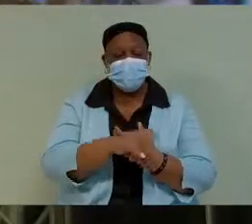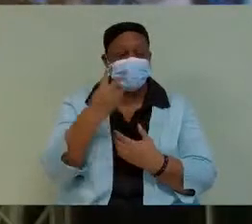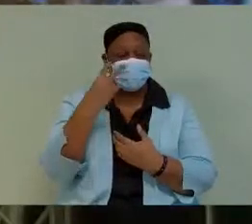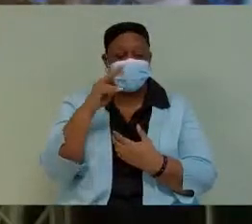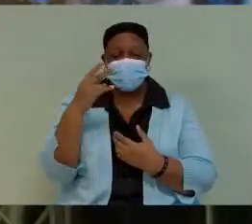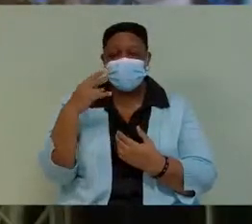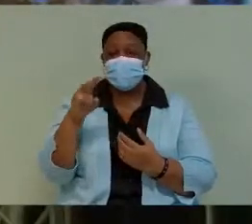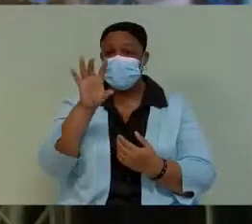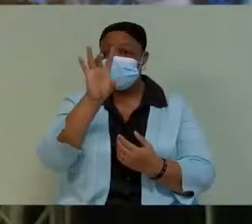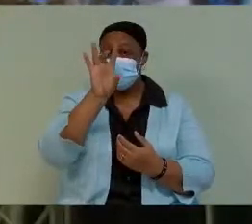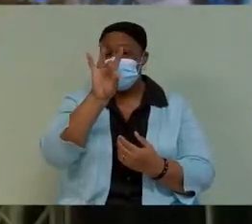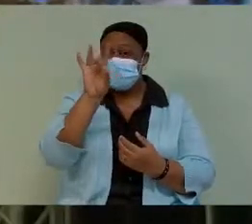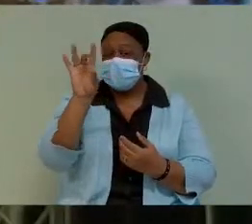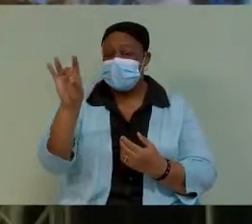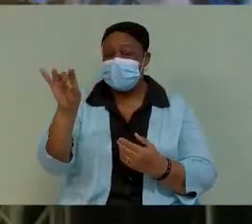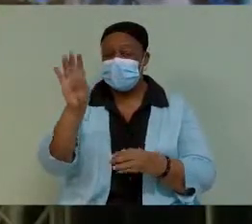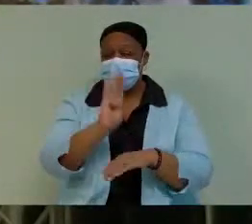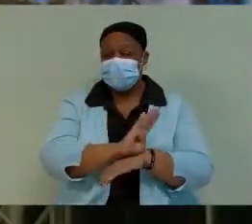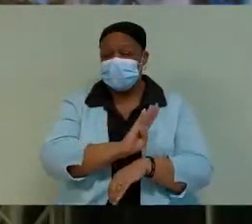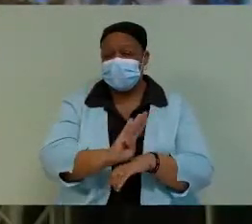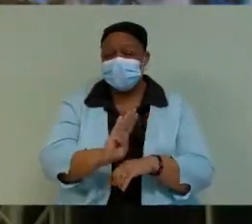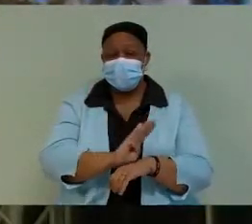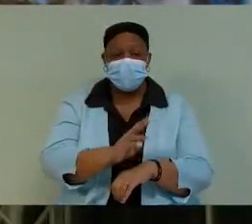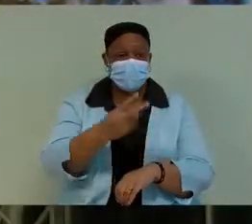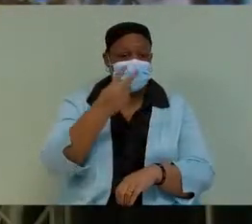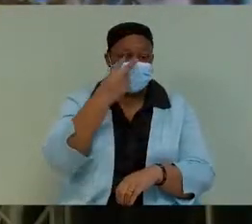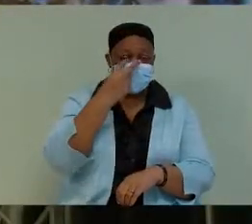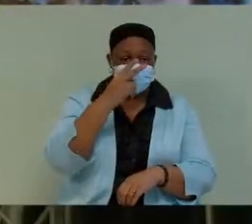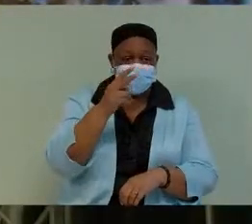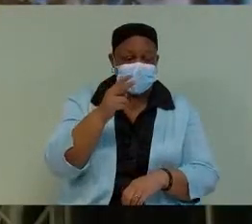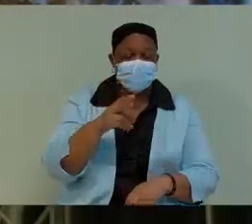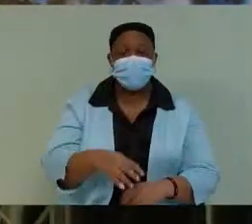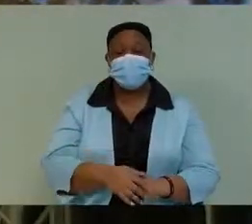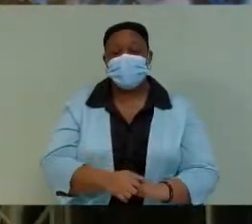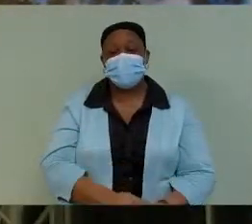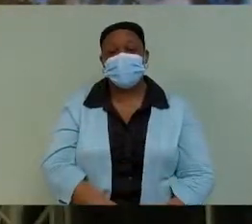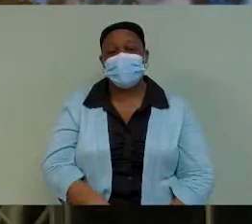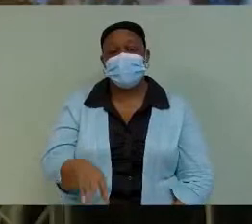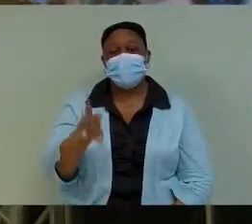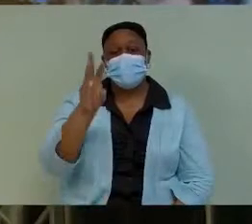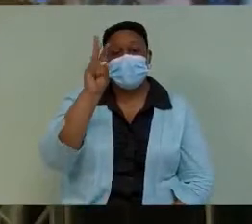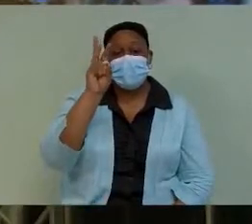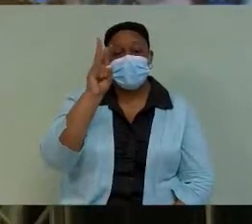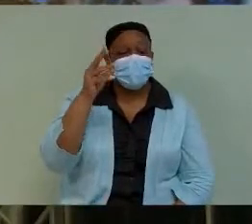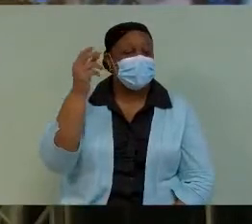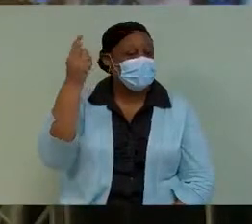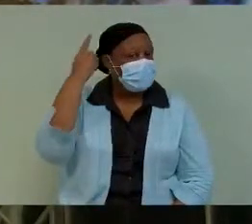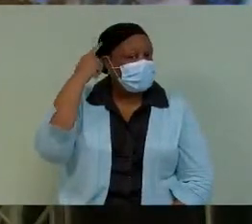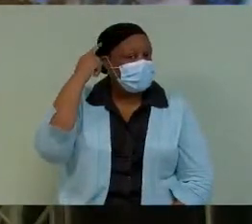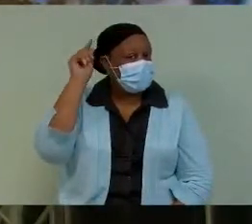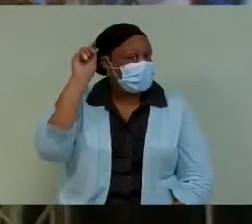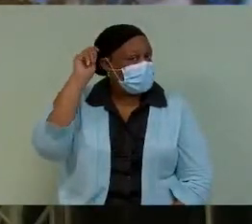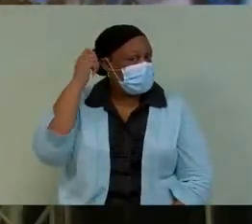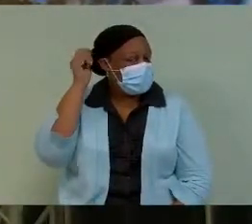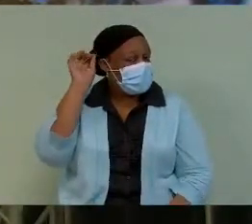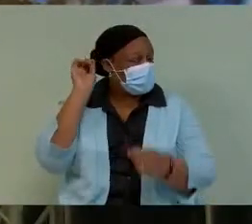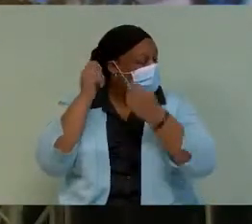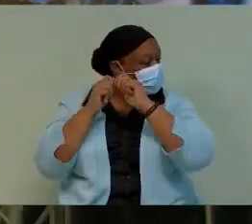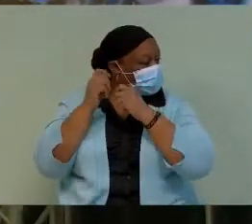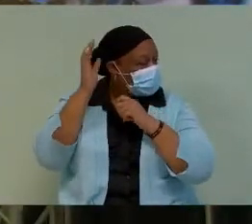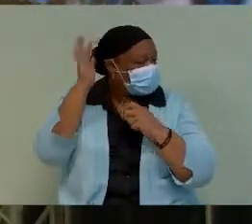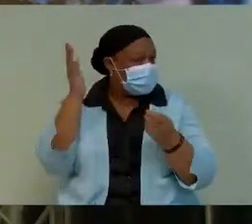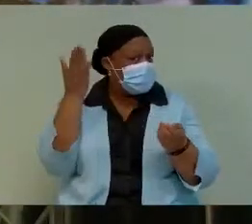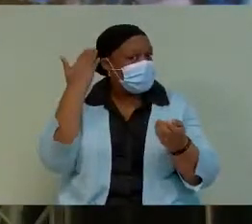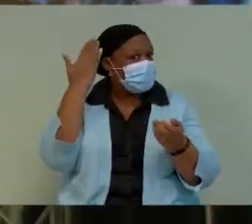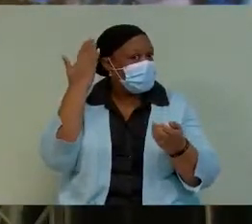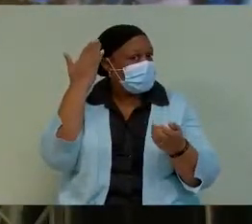There were 88 businesses, as a matter of fact, assessed. There were 6 salons, 6 food